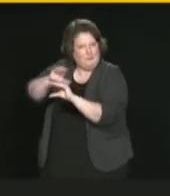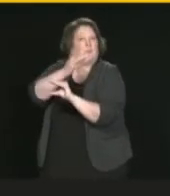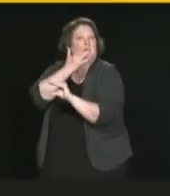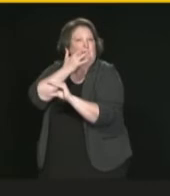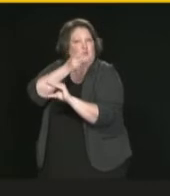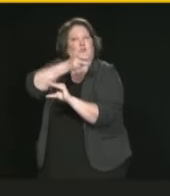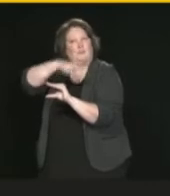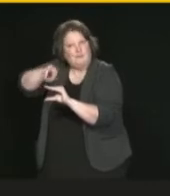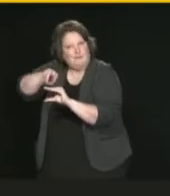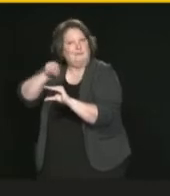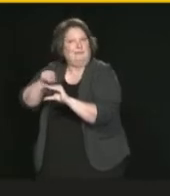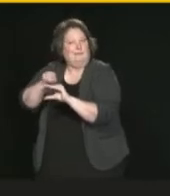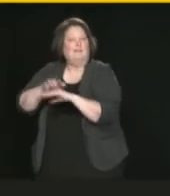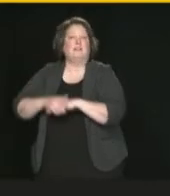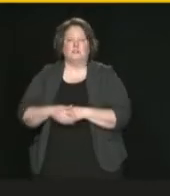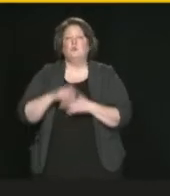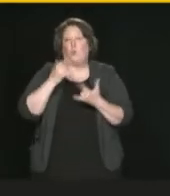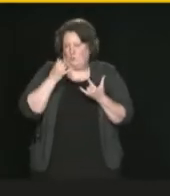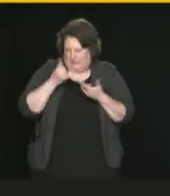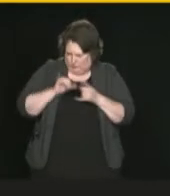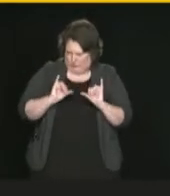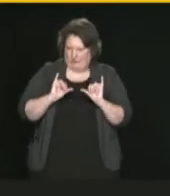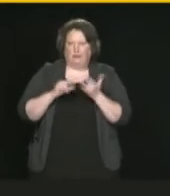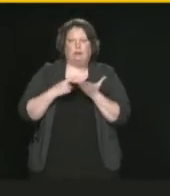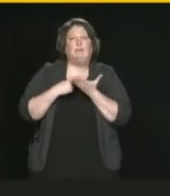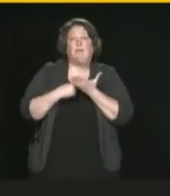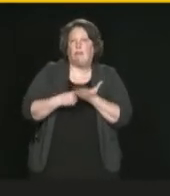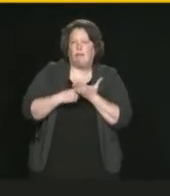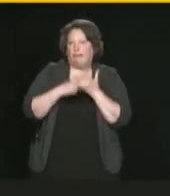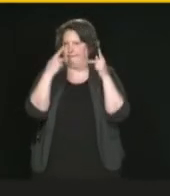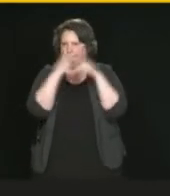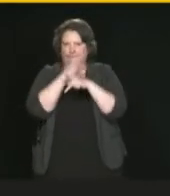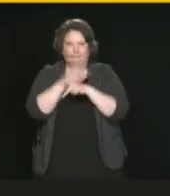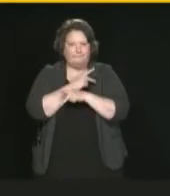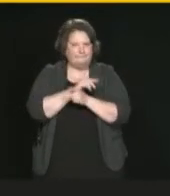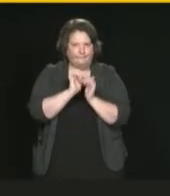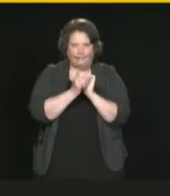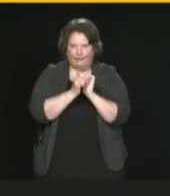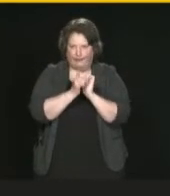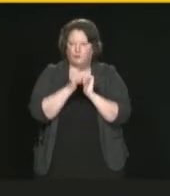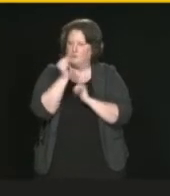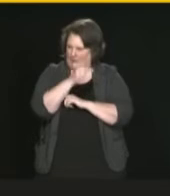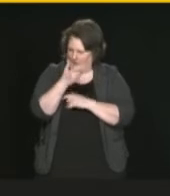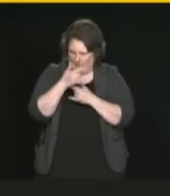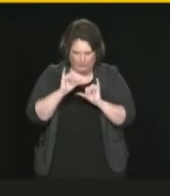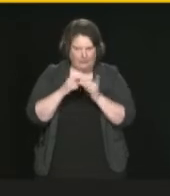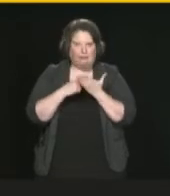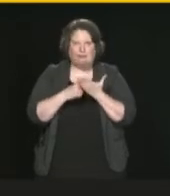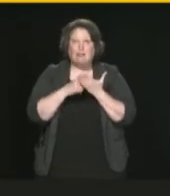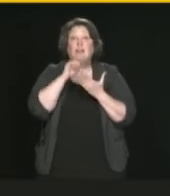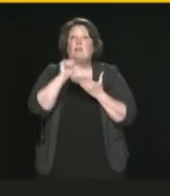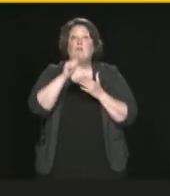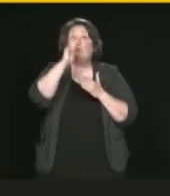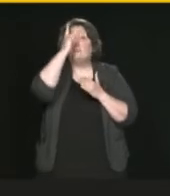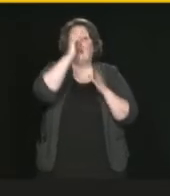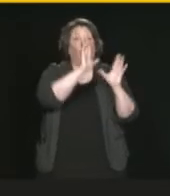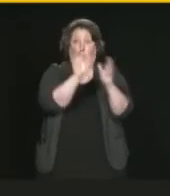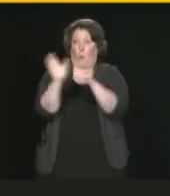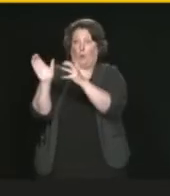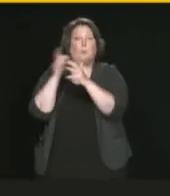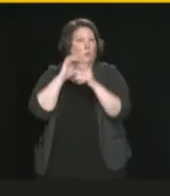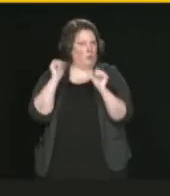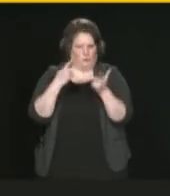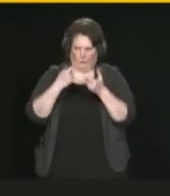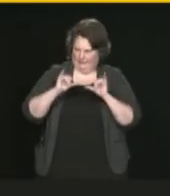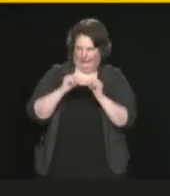are the discussions that are underway right now between us in government, but also with other parties. Now, as you say,